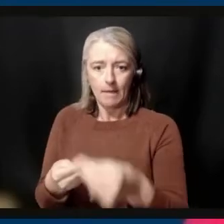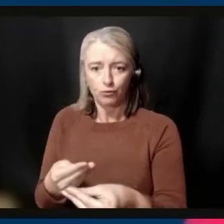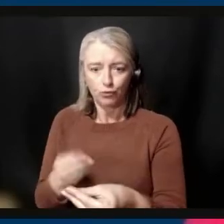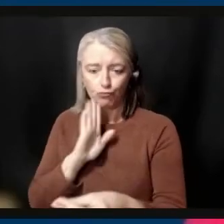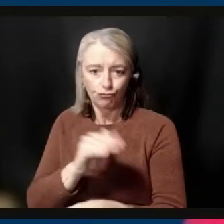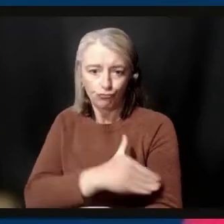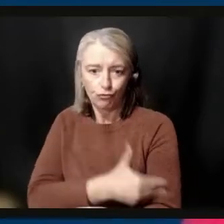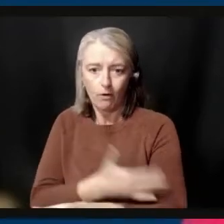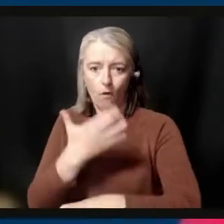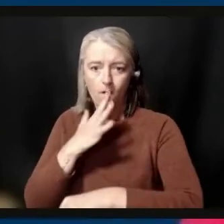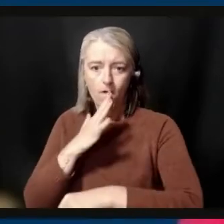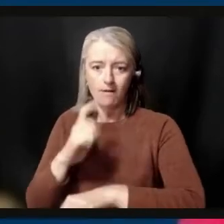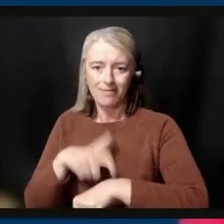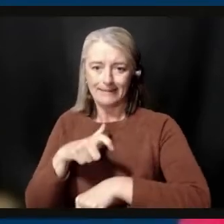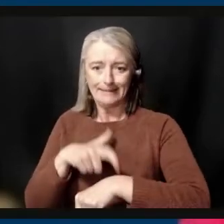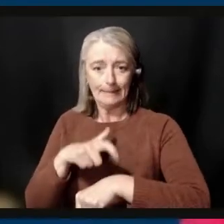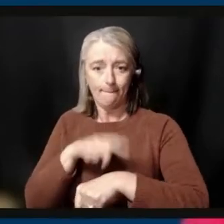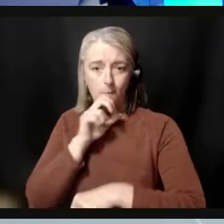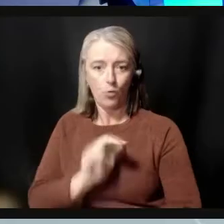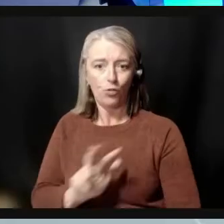time was only 3 years old.